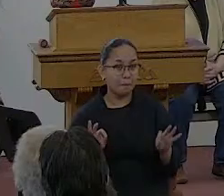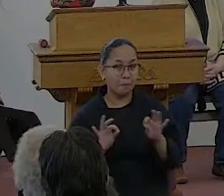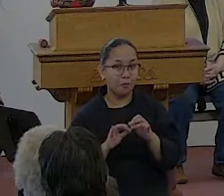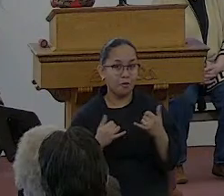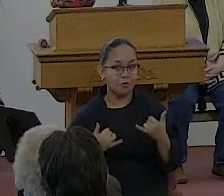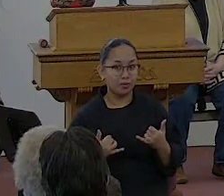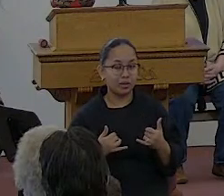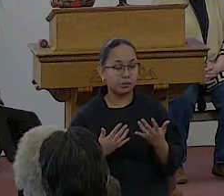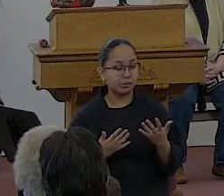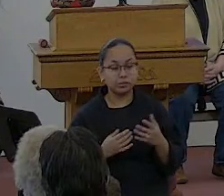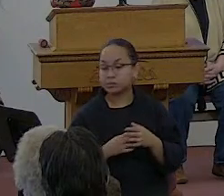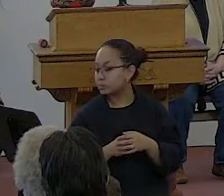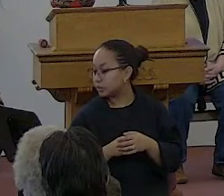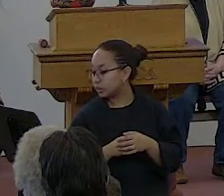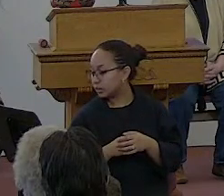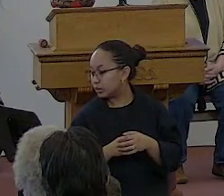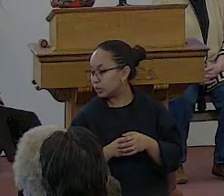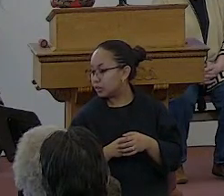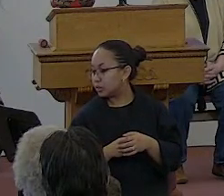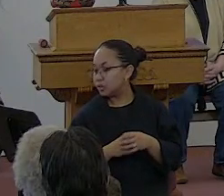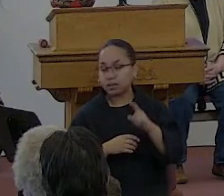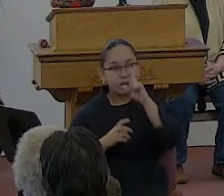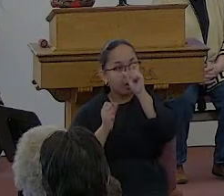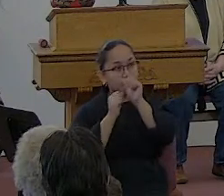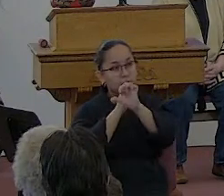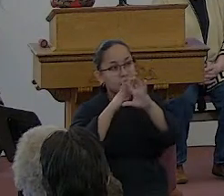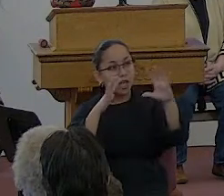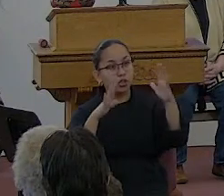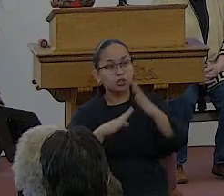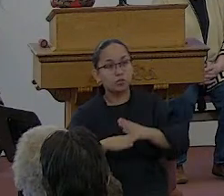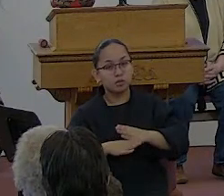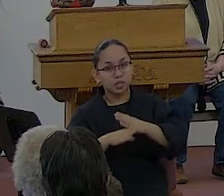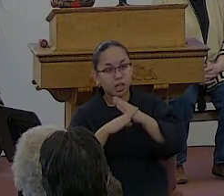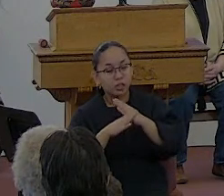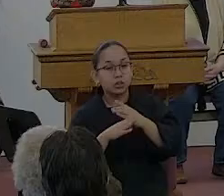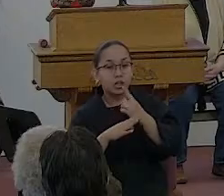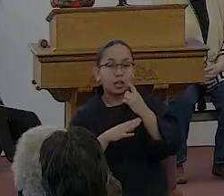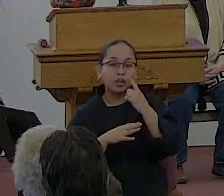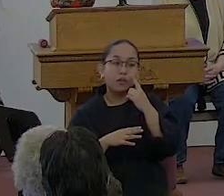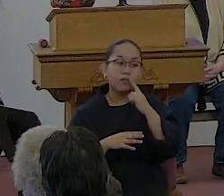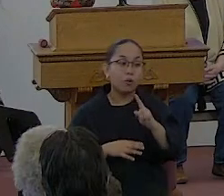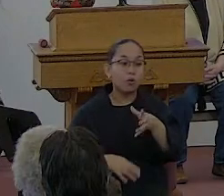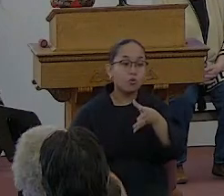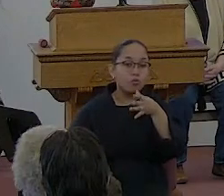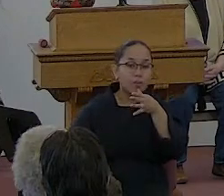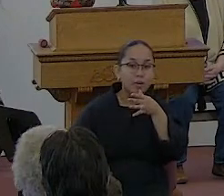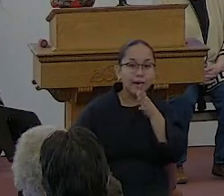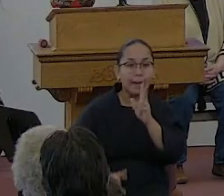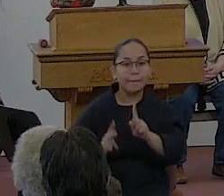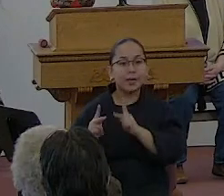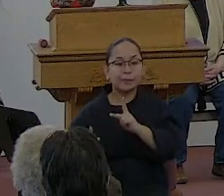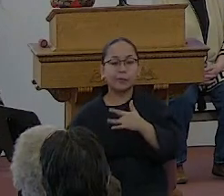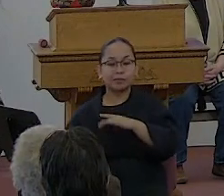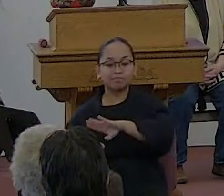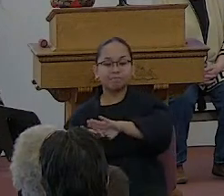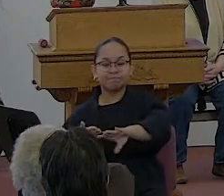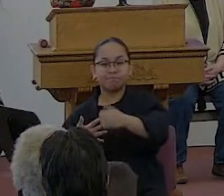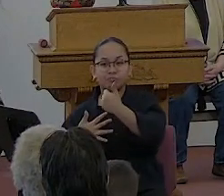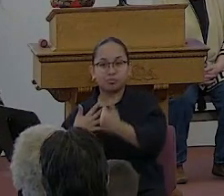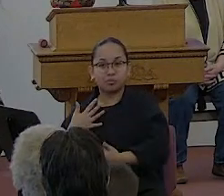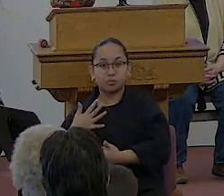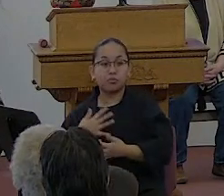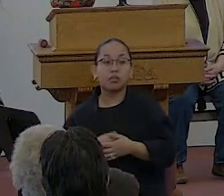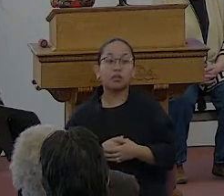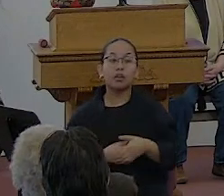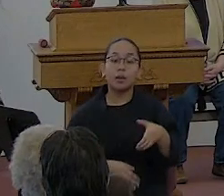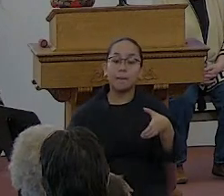Imagine the protection of the vulnerable, especially women and those marginalized, and the power